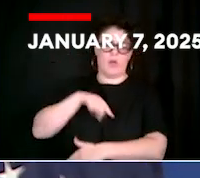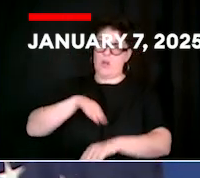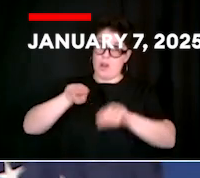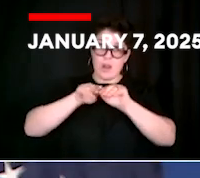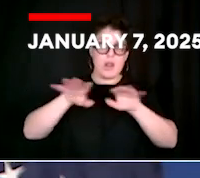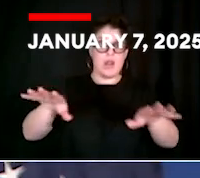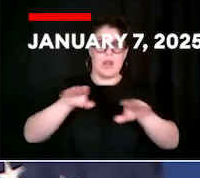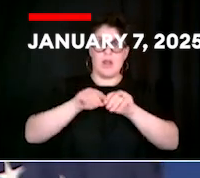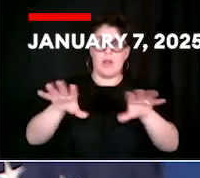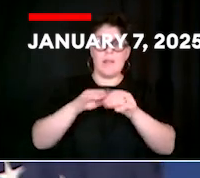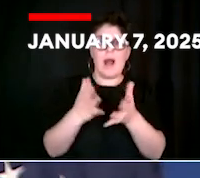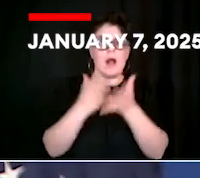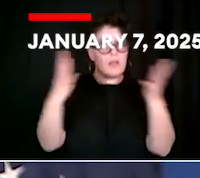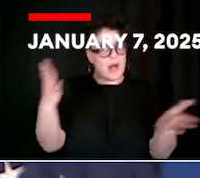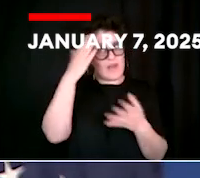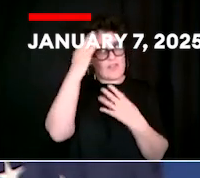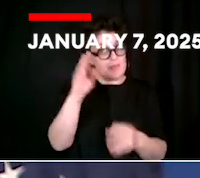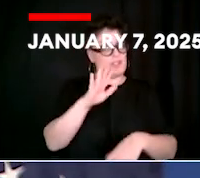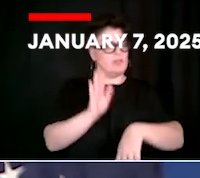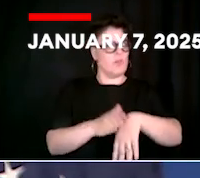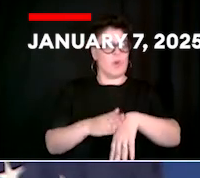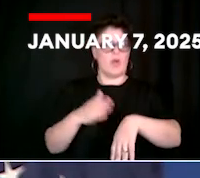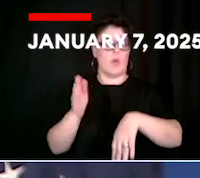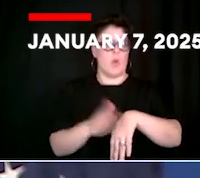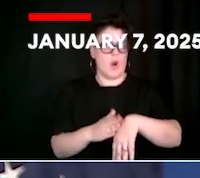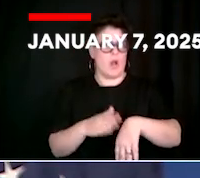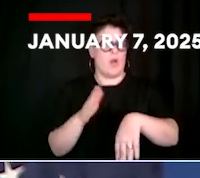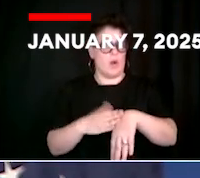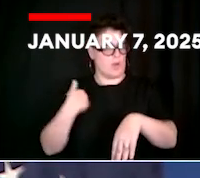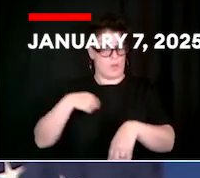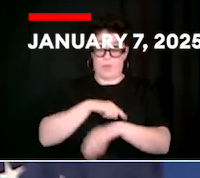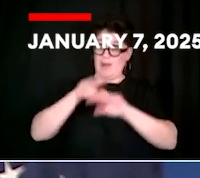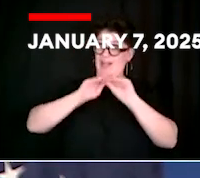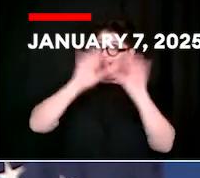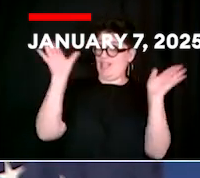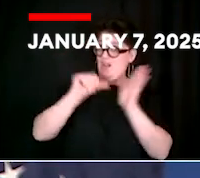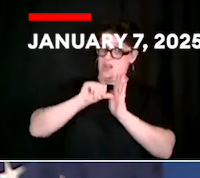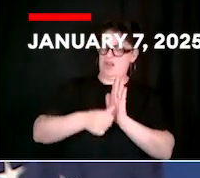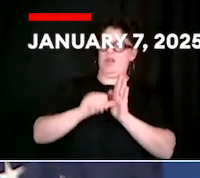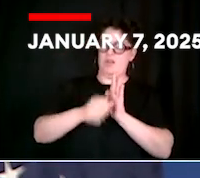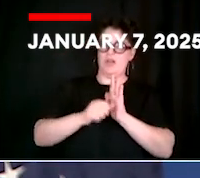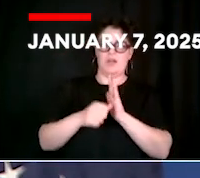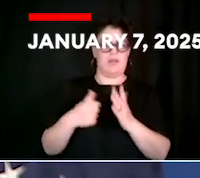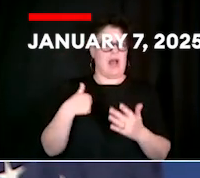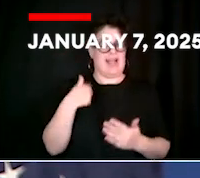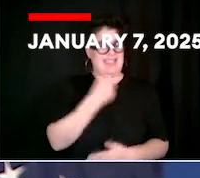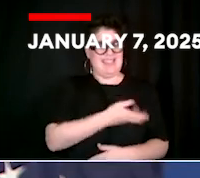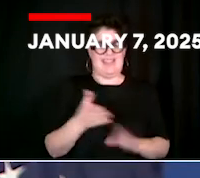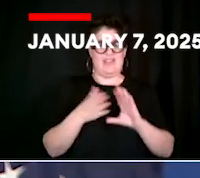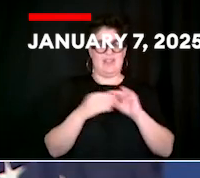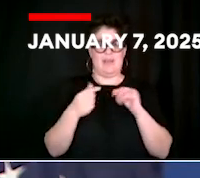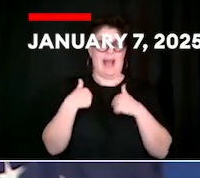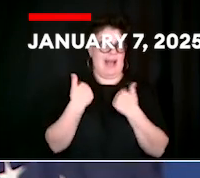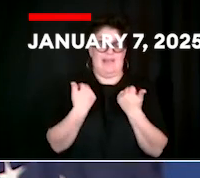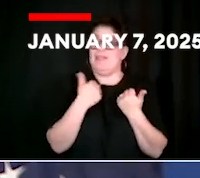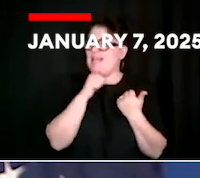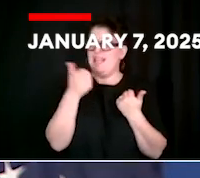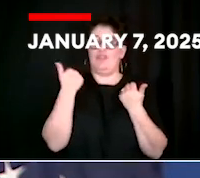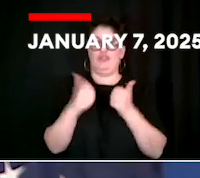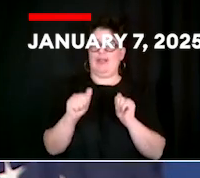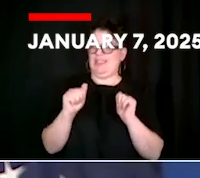the year when it was coming. We were clear, and I've made several statements on this. I wasn't trying to Bigfoot anyone. January